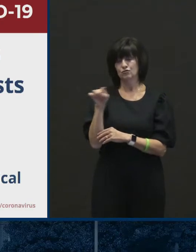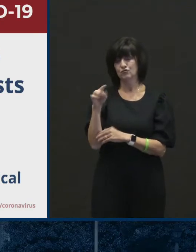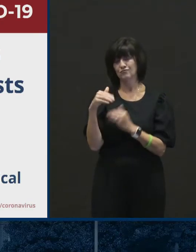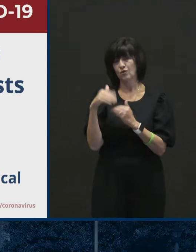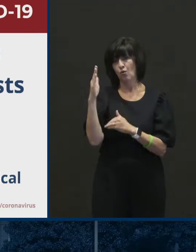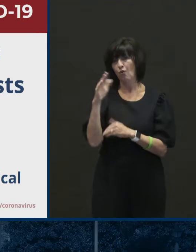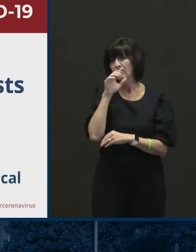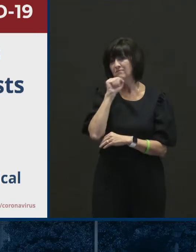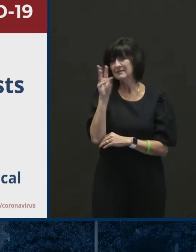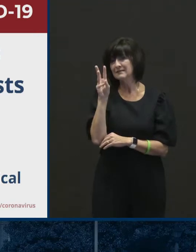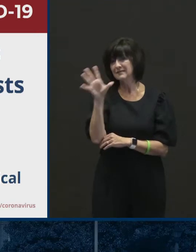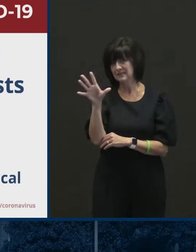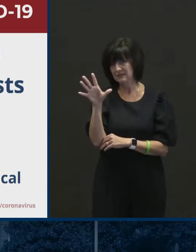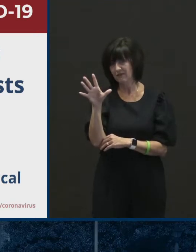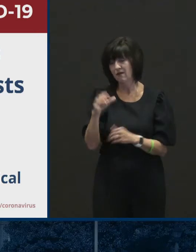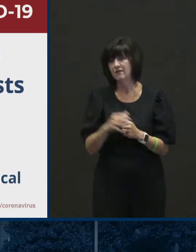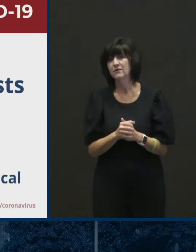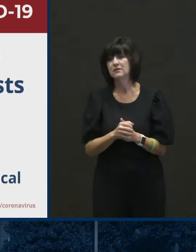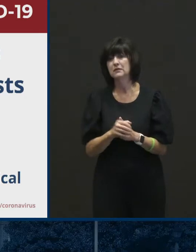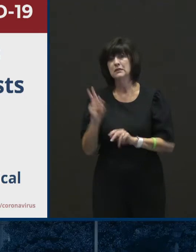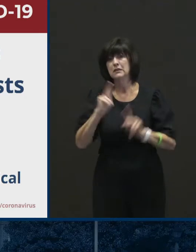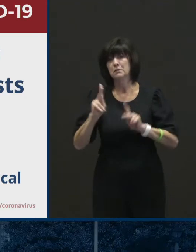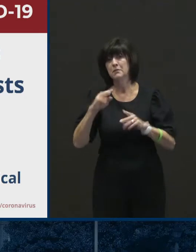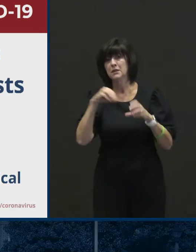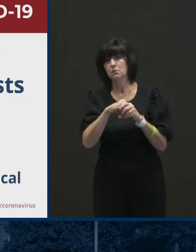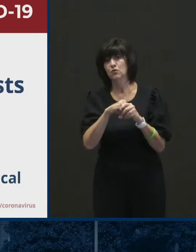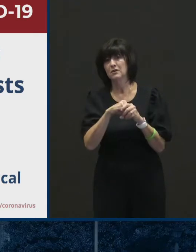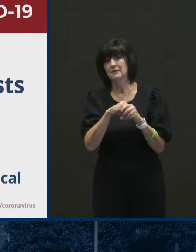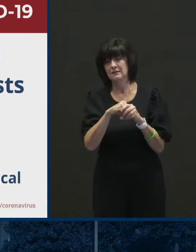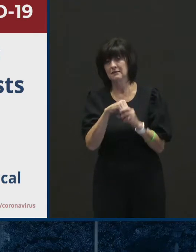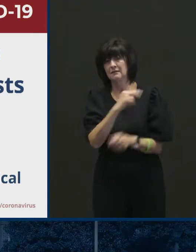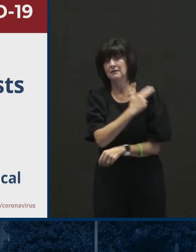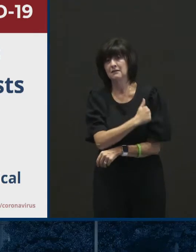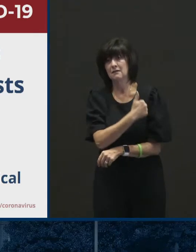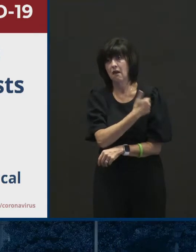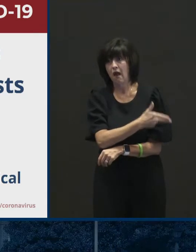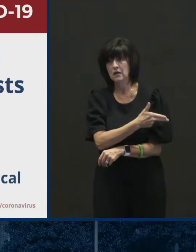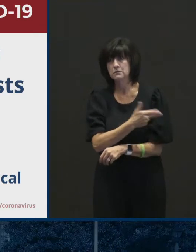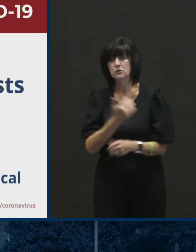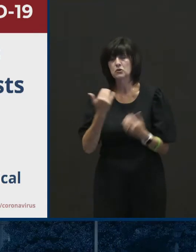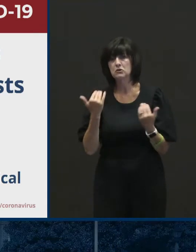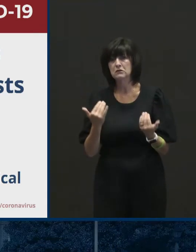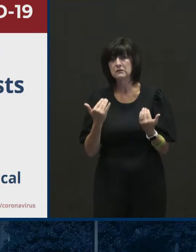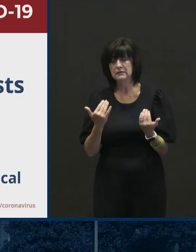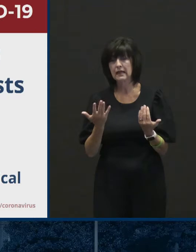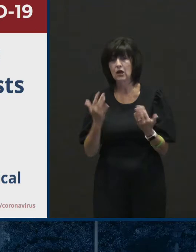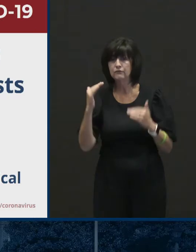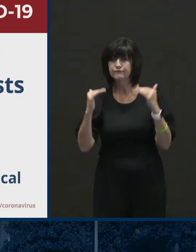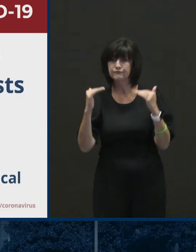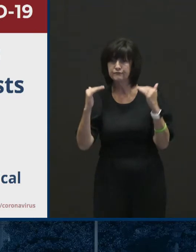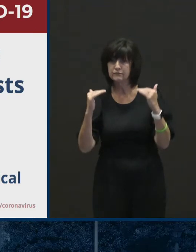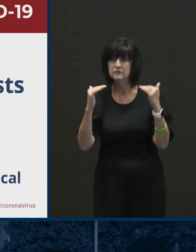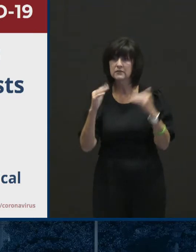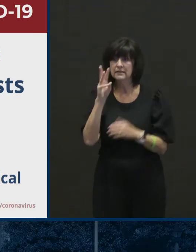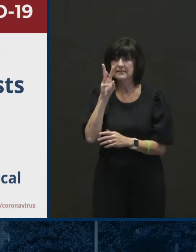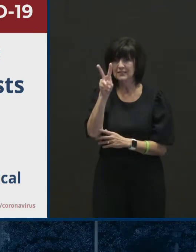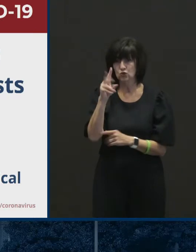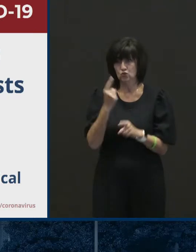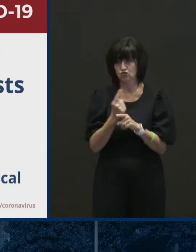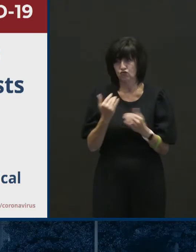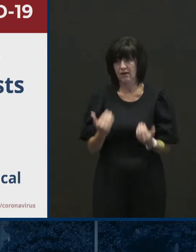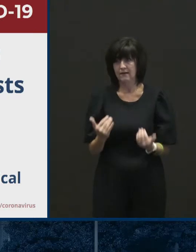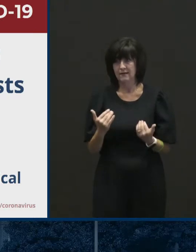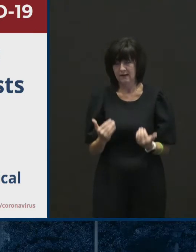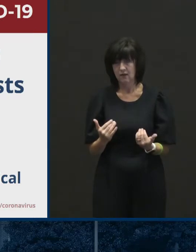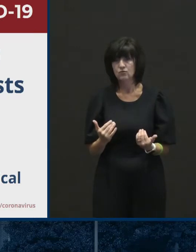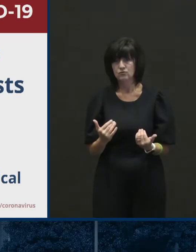conditions. Hospitalizations are bouncing around a little bit, kind of leveling out there at the 60 level with 62 current. We were